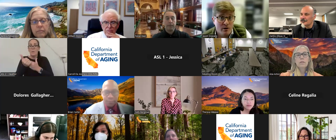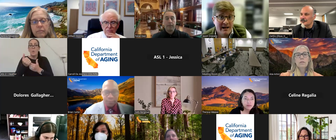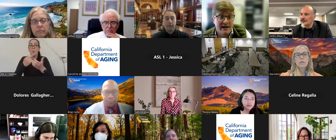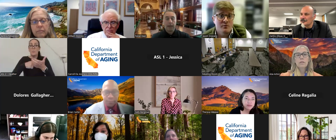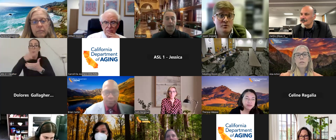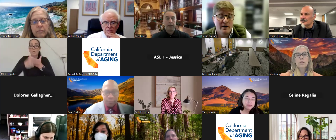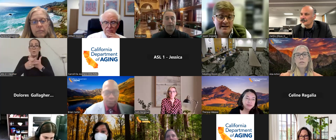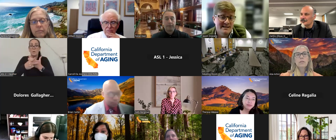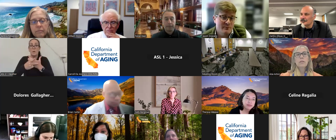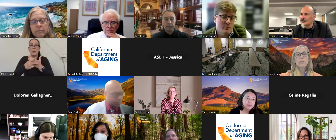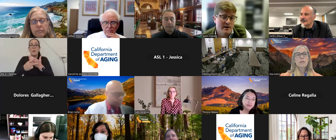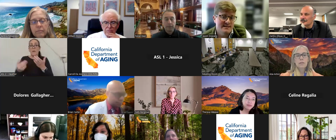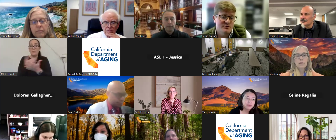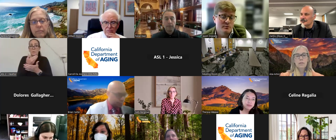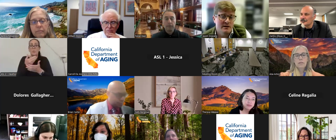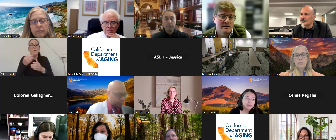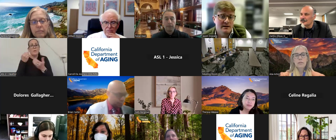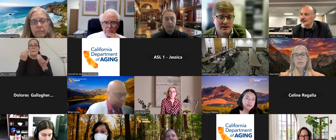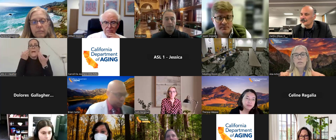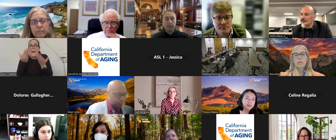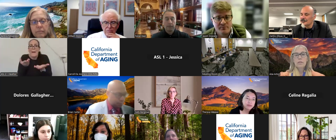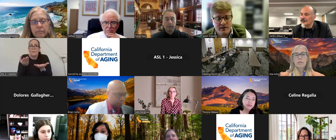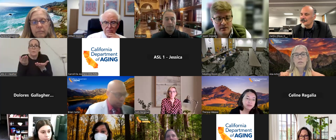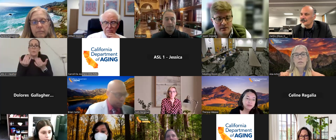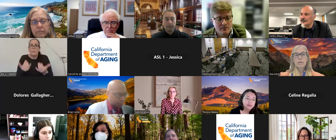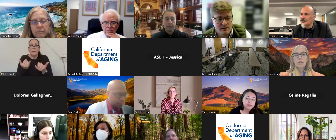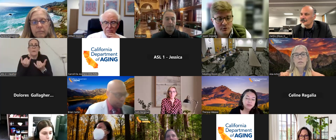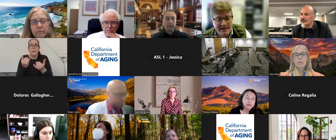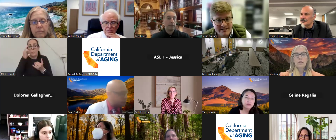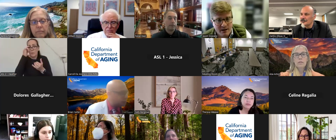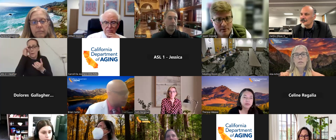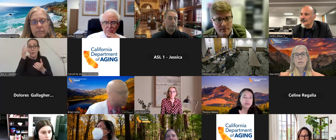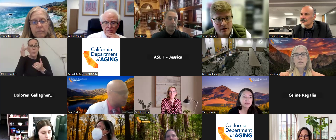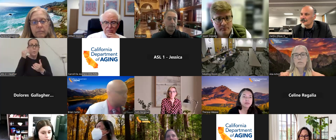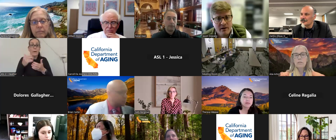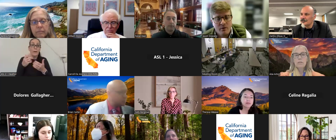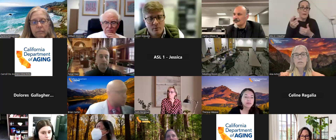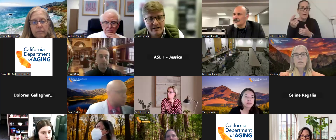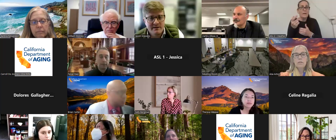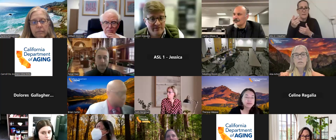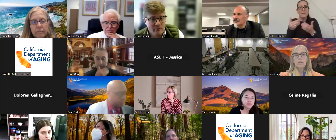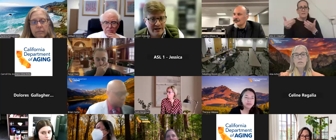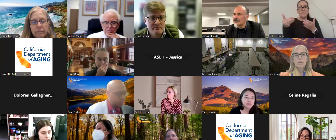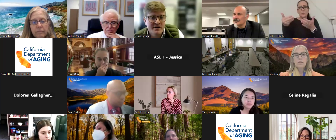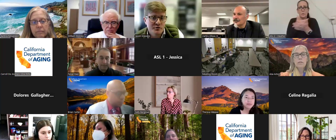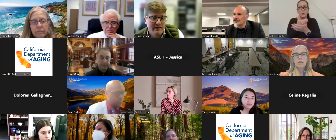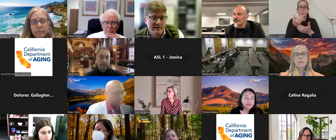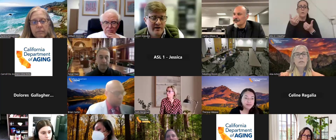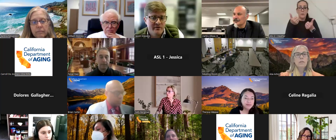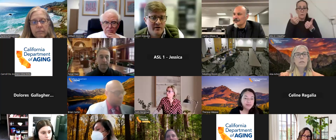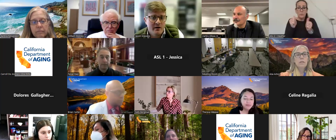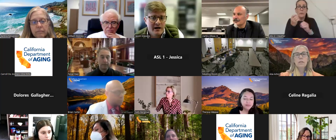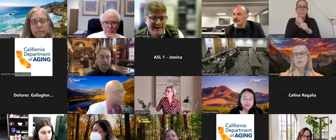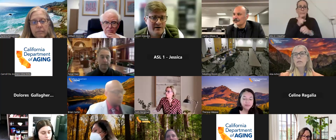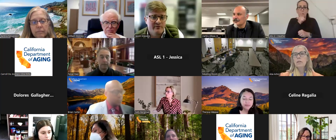know, again, to what extent, what ways this will be, picked up. We need to make sure that this